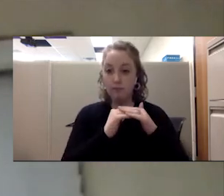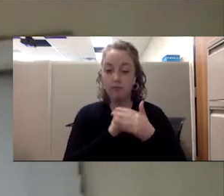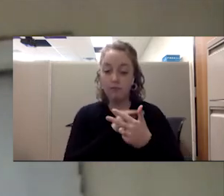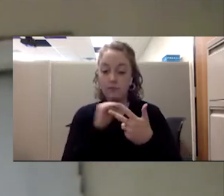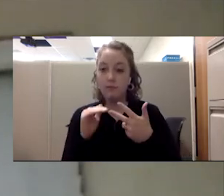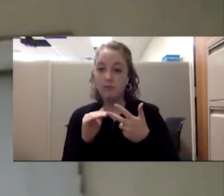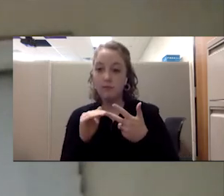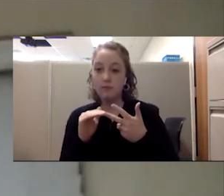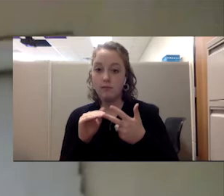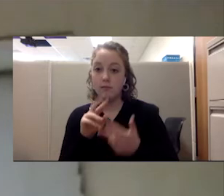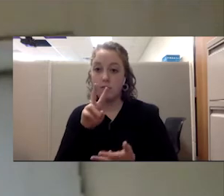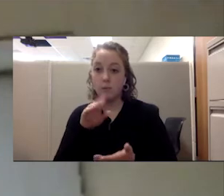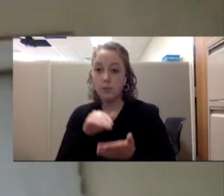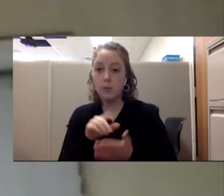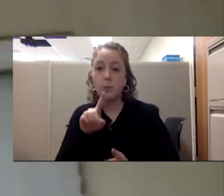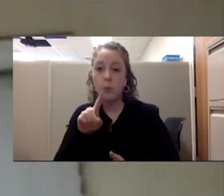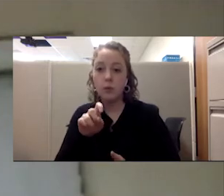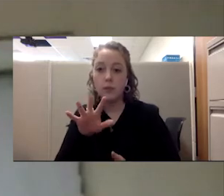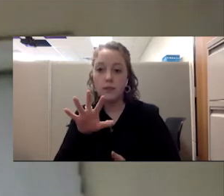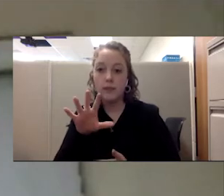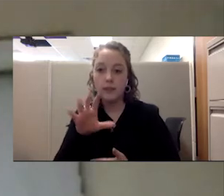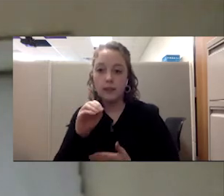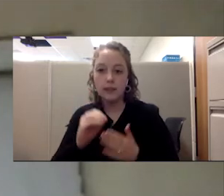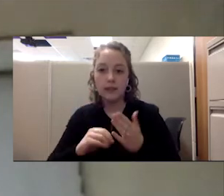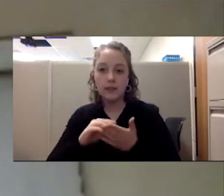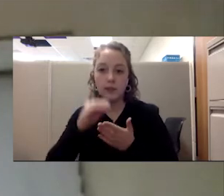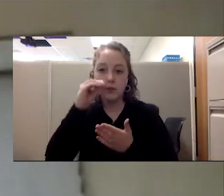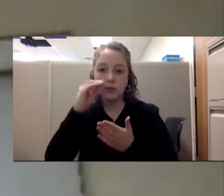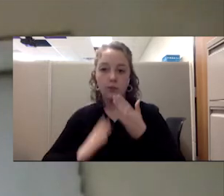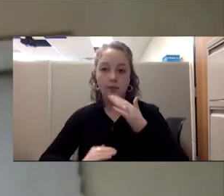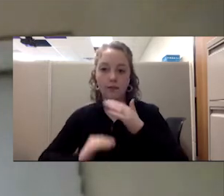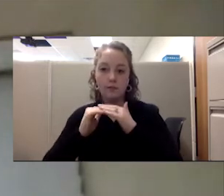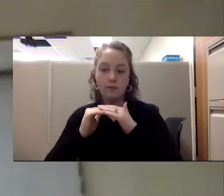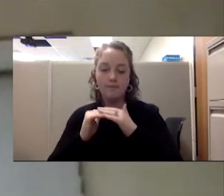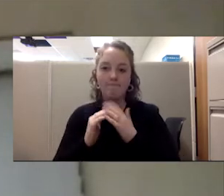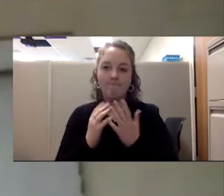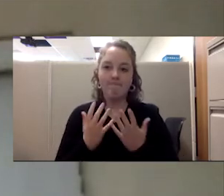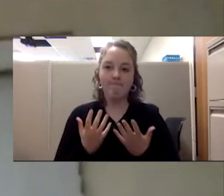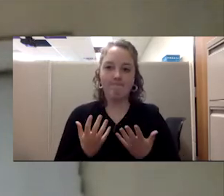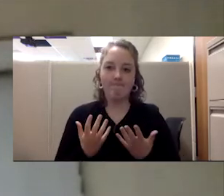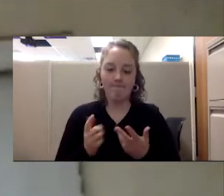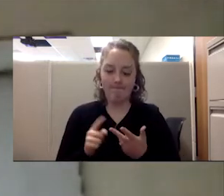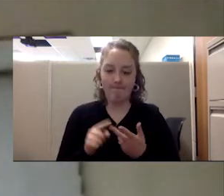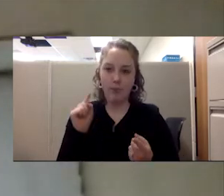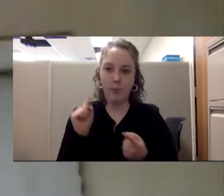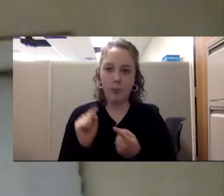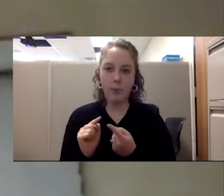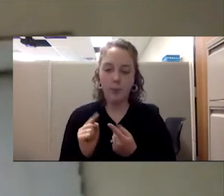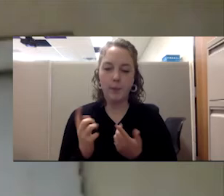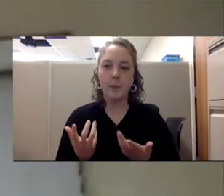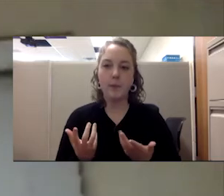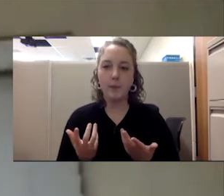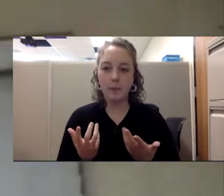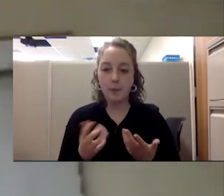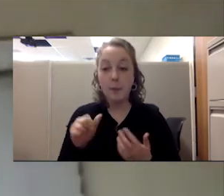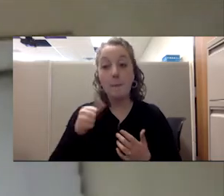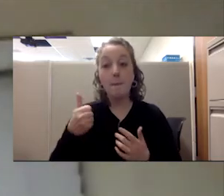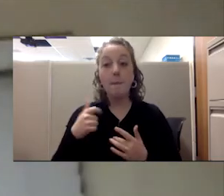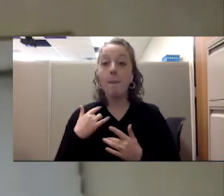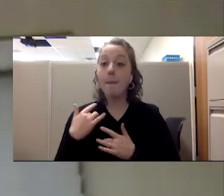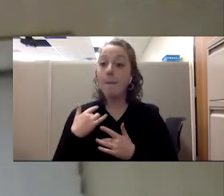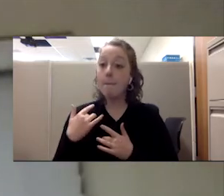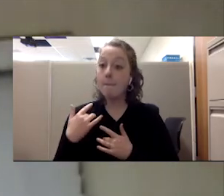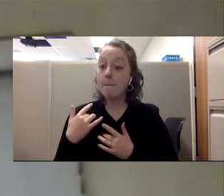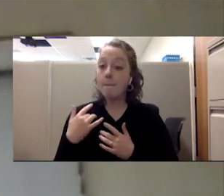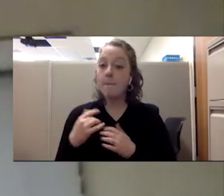down to 2,150 student capacity. And then my other concern, just looking at it, is